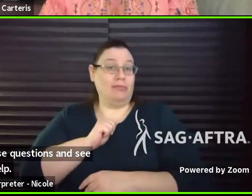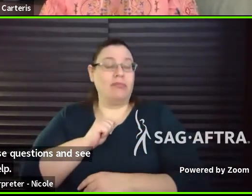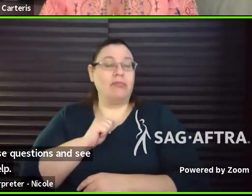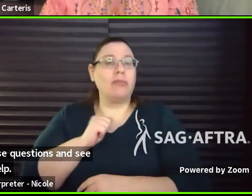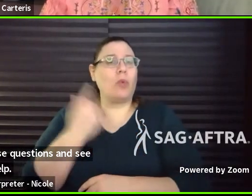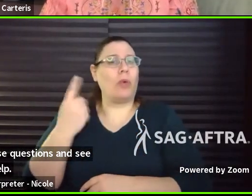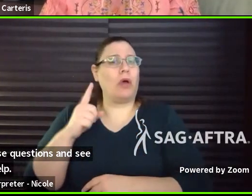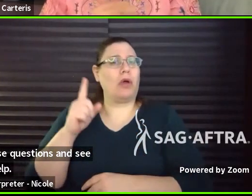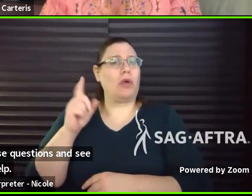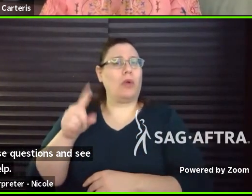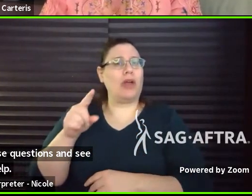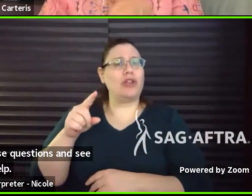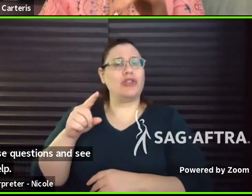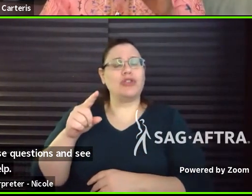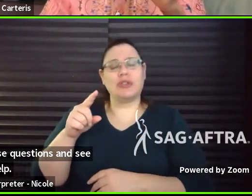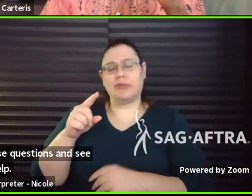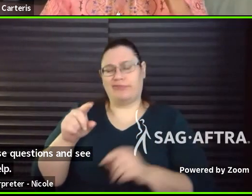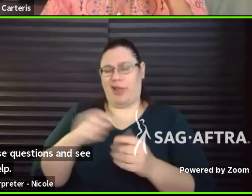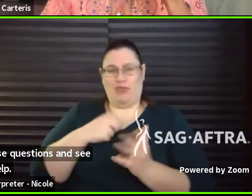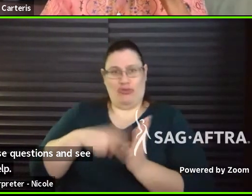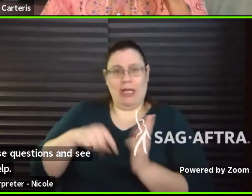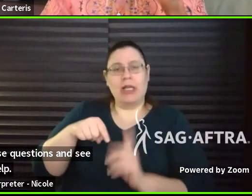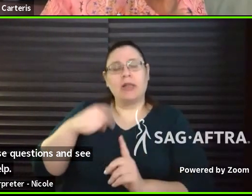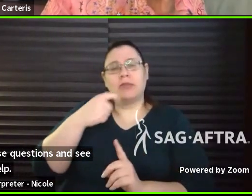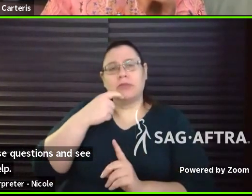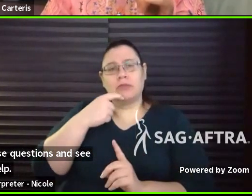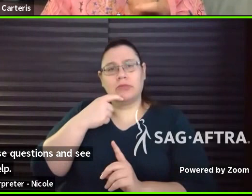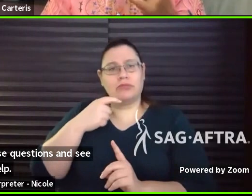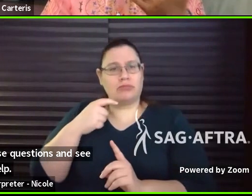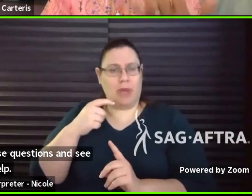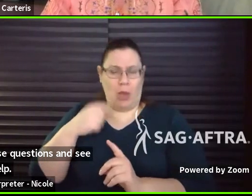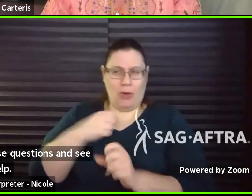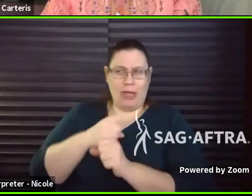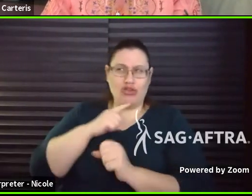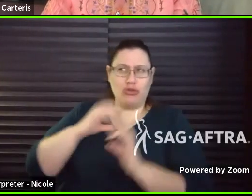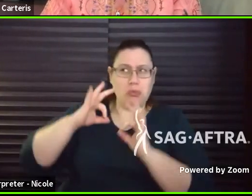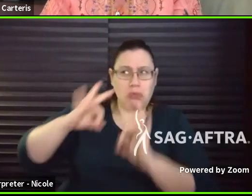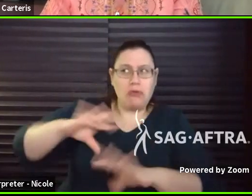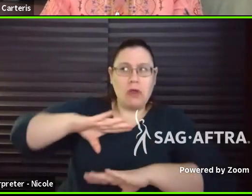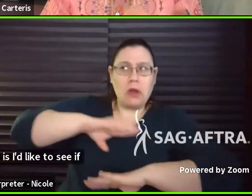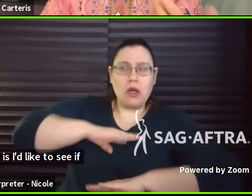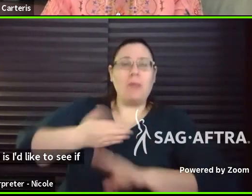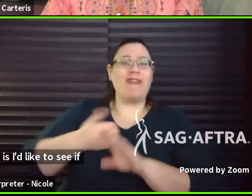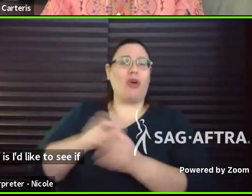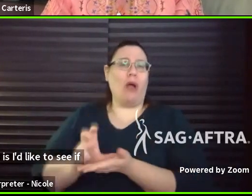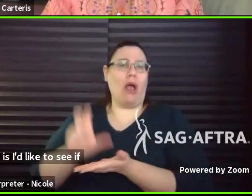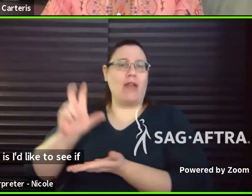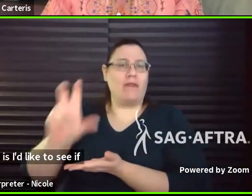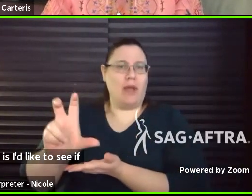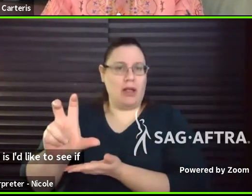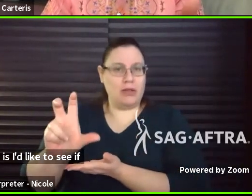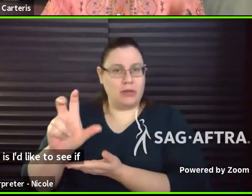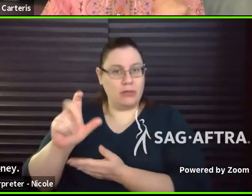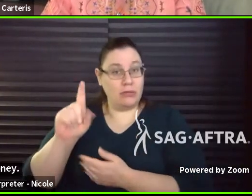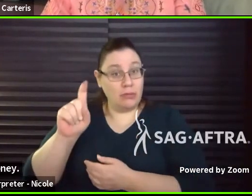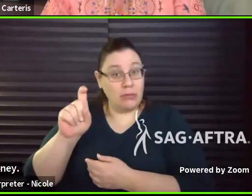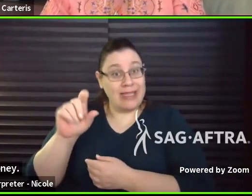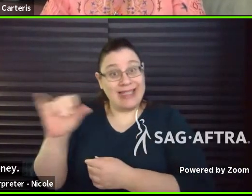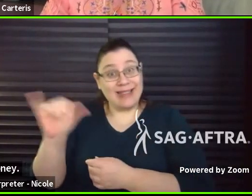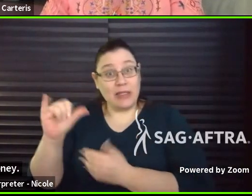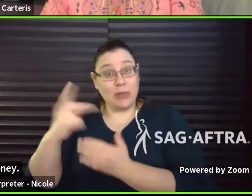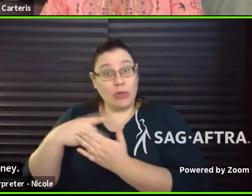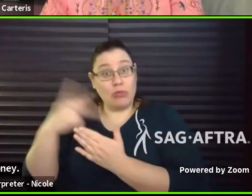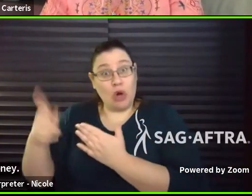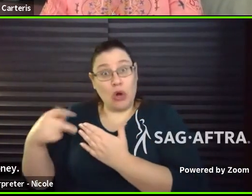questions it says is, I'd like to see if this is for me before I commit to investing money. Are there any similar programs that I can get for